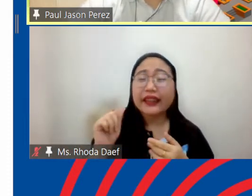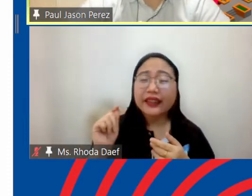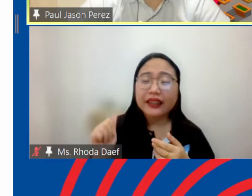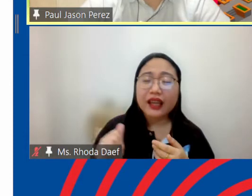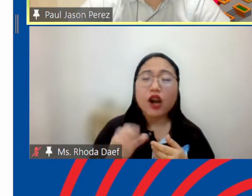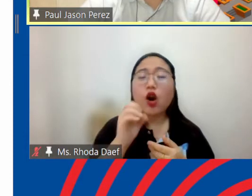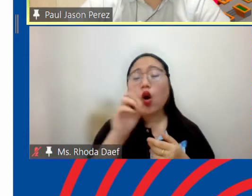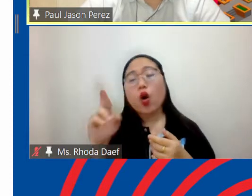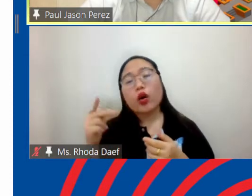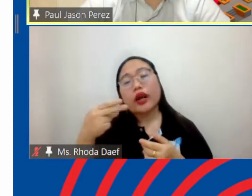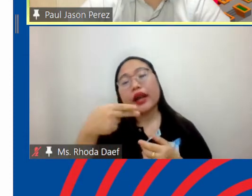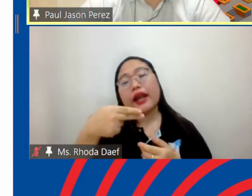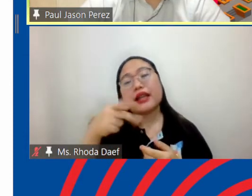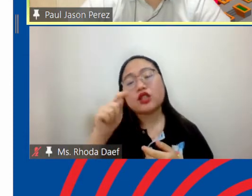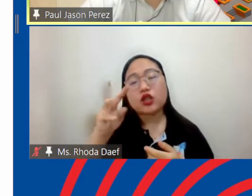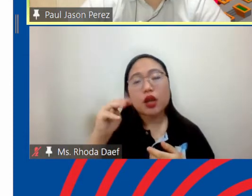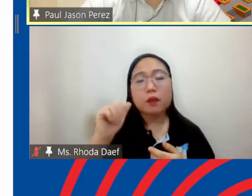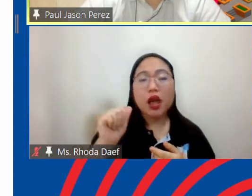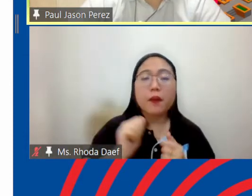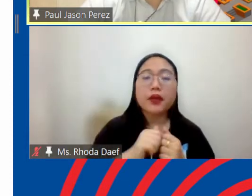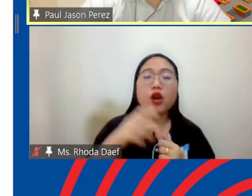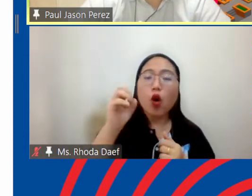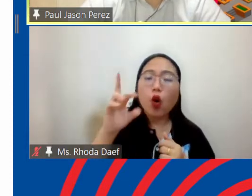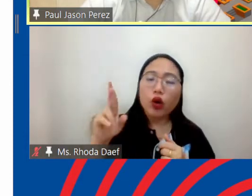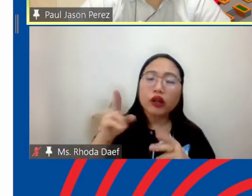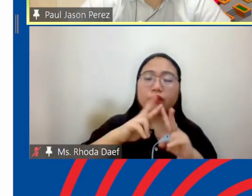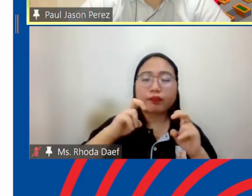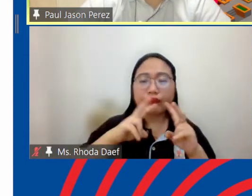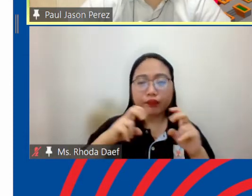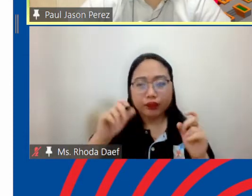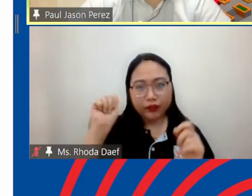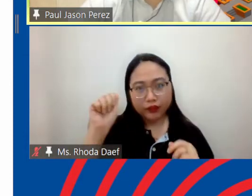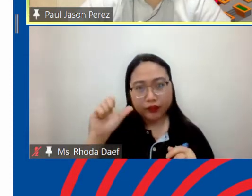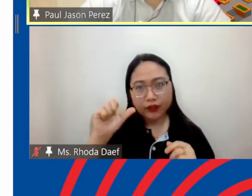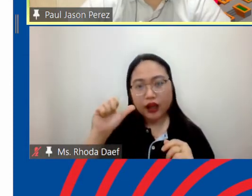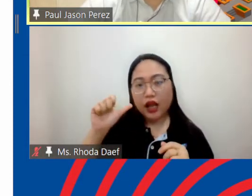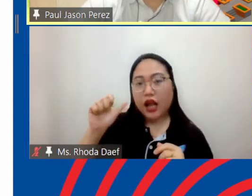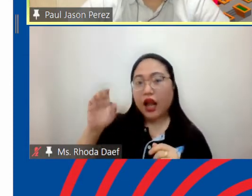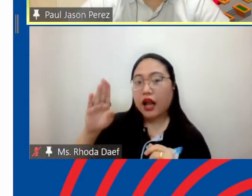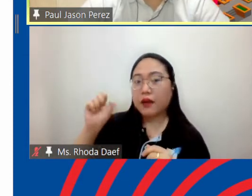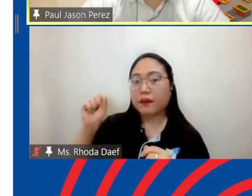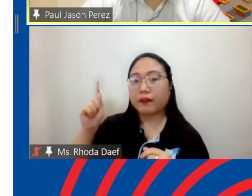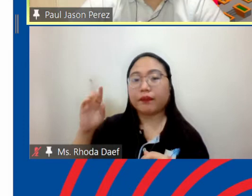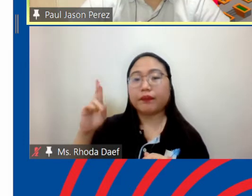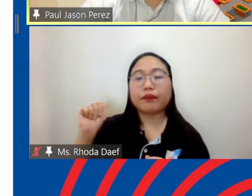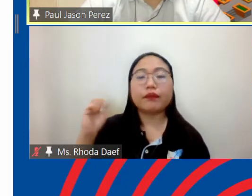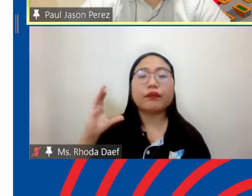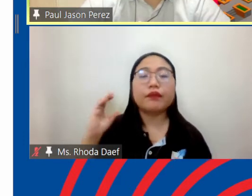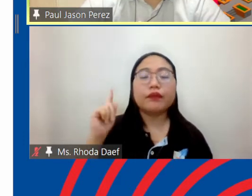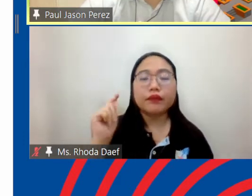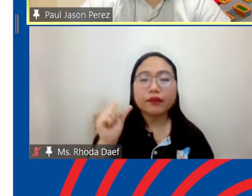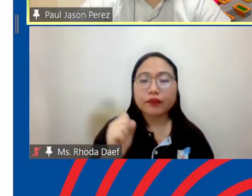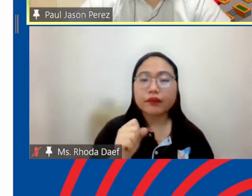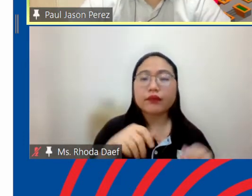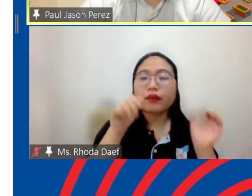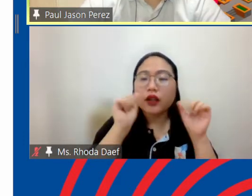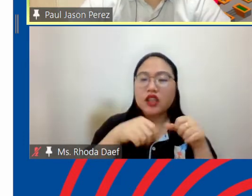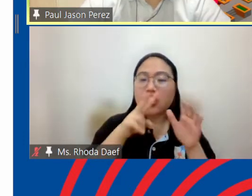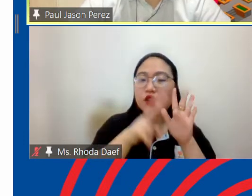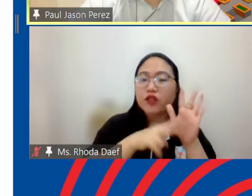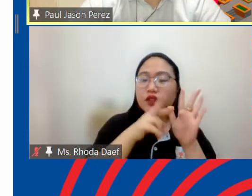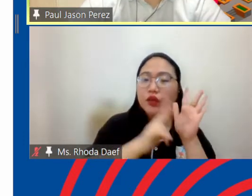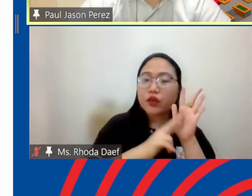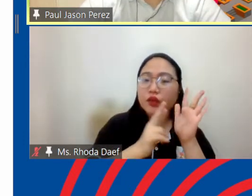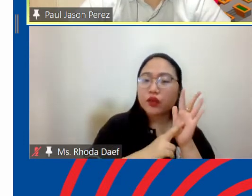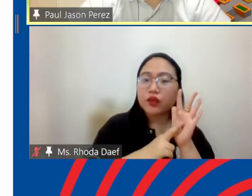HTML pages or research abstracts if you're doing a literature review. It can also be video recordings